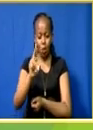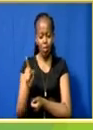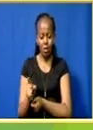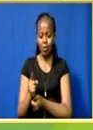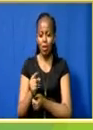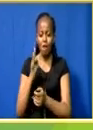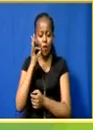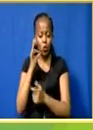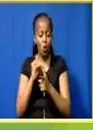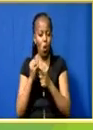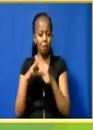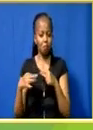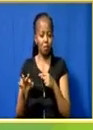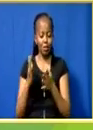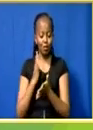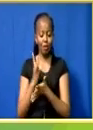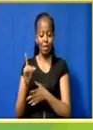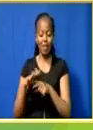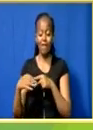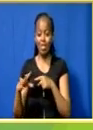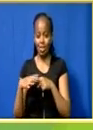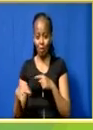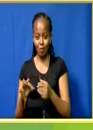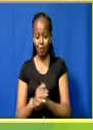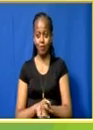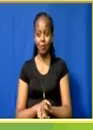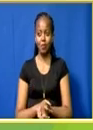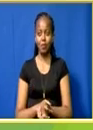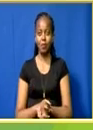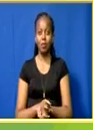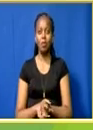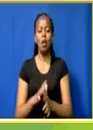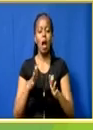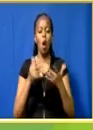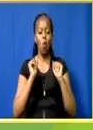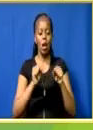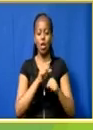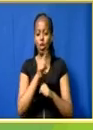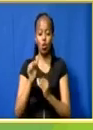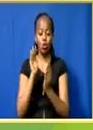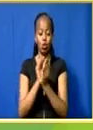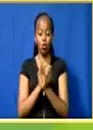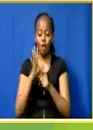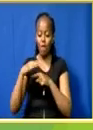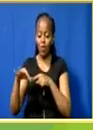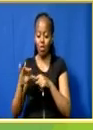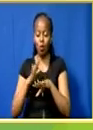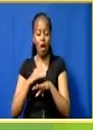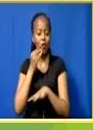or a vegetable? It's a vegetable. It is a vegetable. Yes. So how can you preserve vegetables at